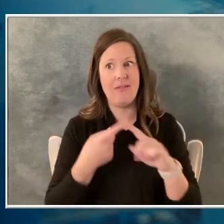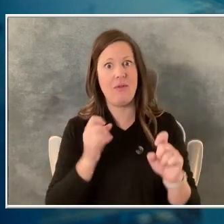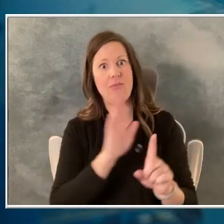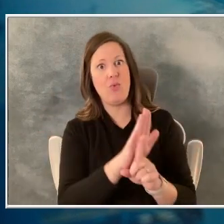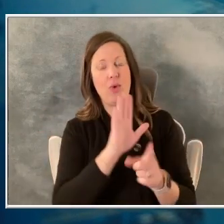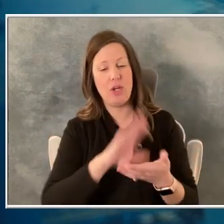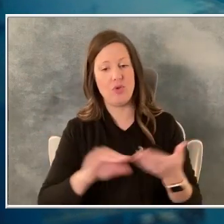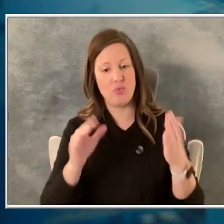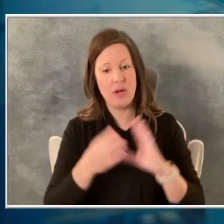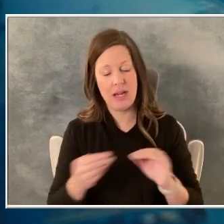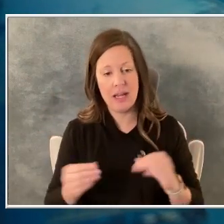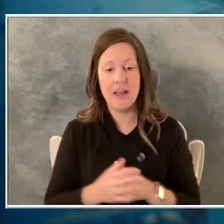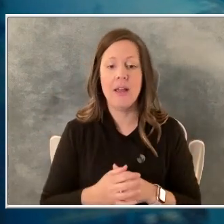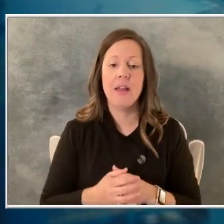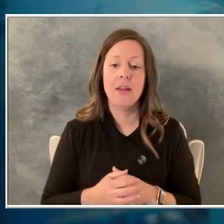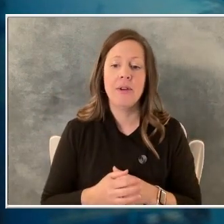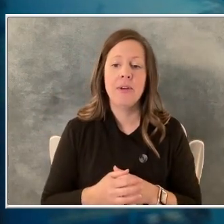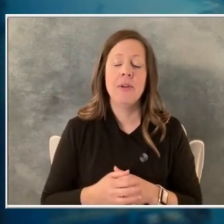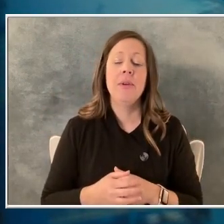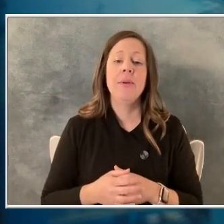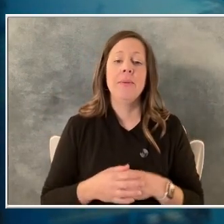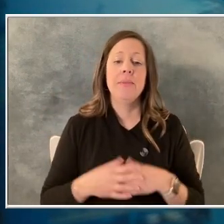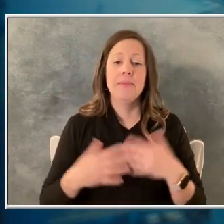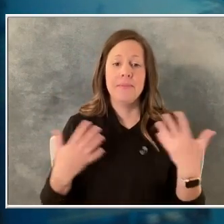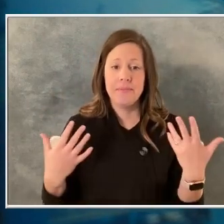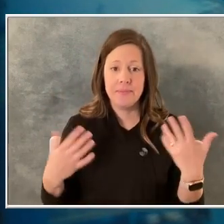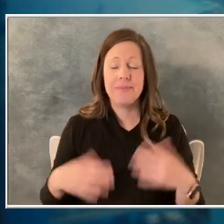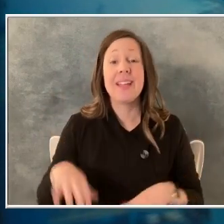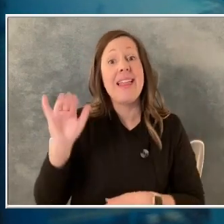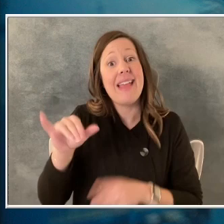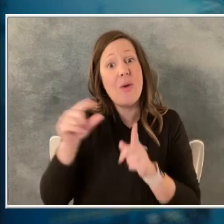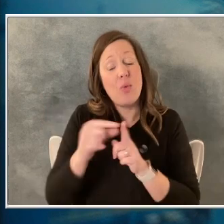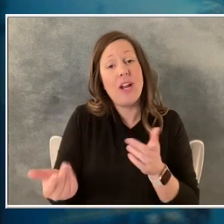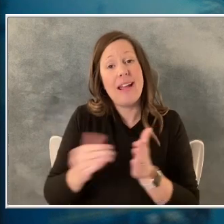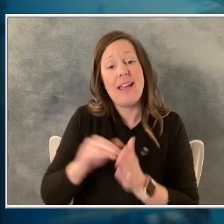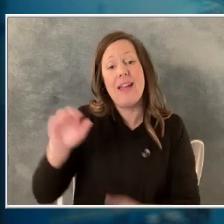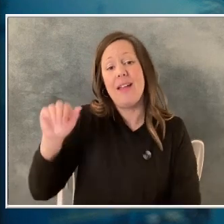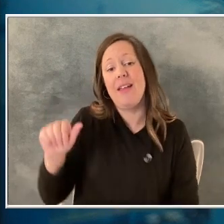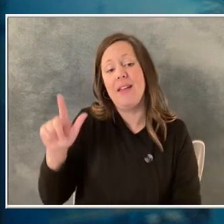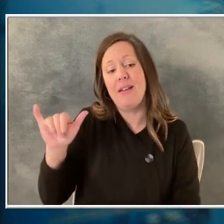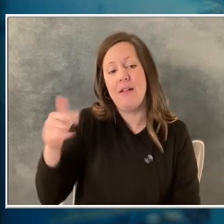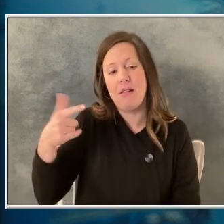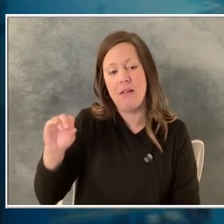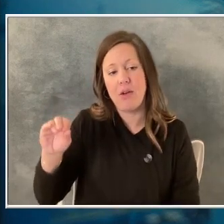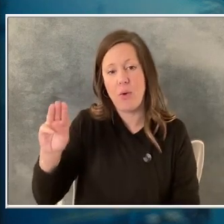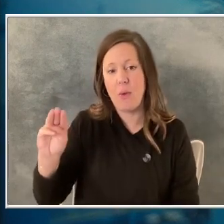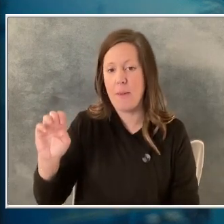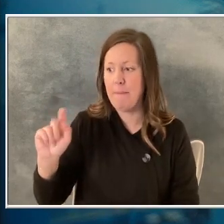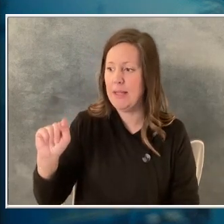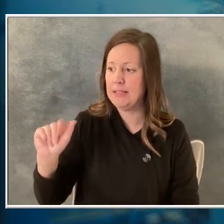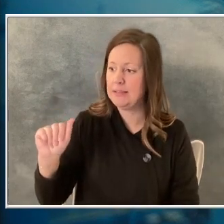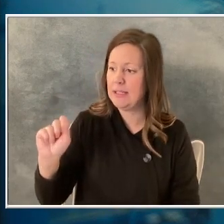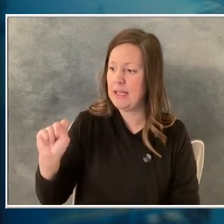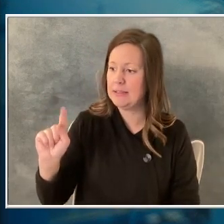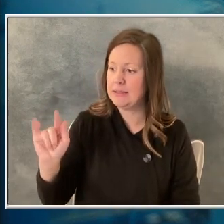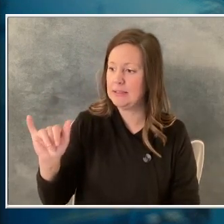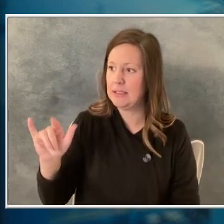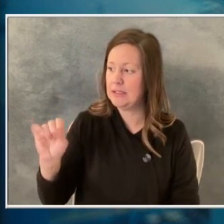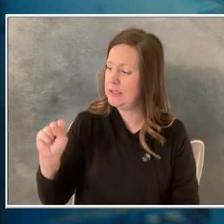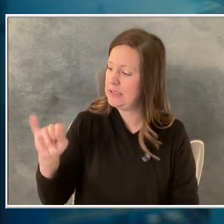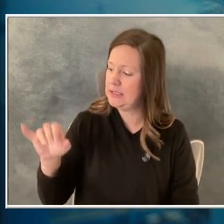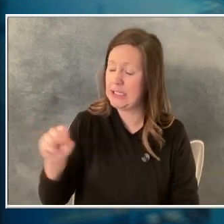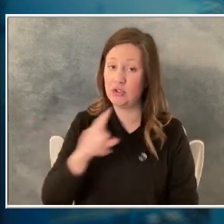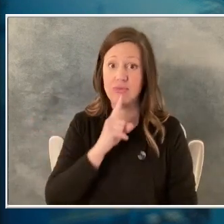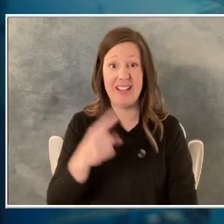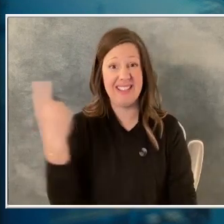I want to leave with is this word oligometastasis. Oligometastasis is a condition where somebody has cancer, it's spread, but only to a